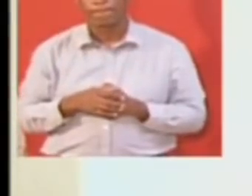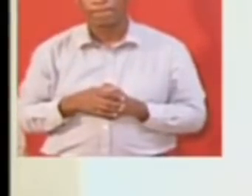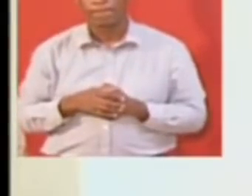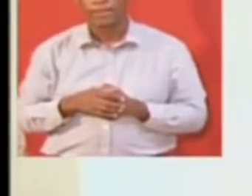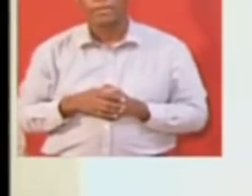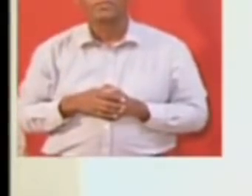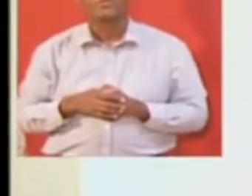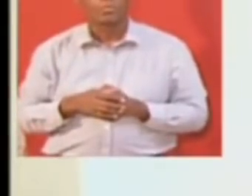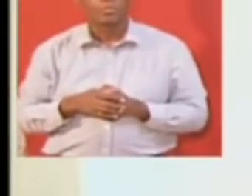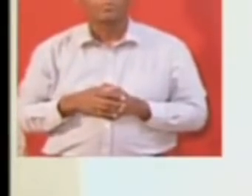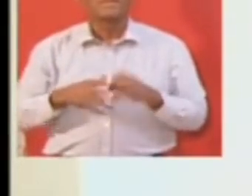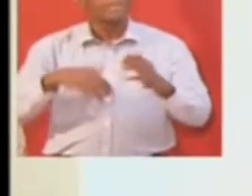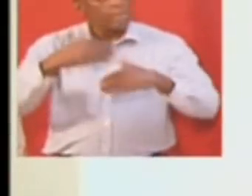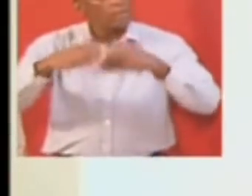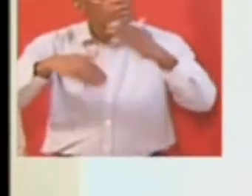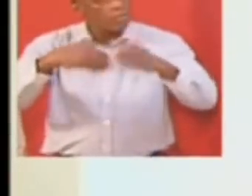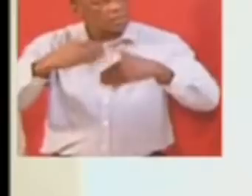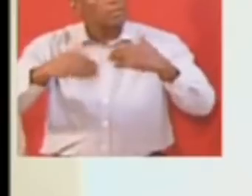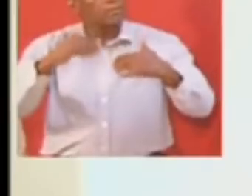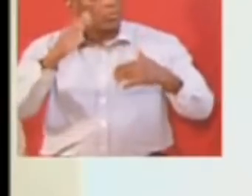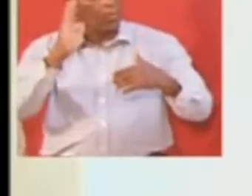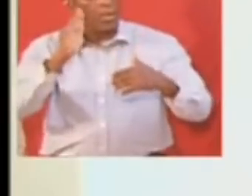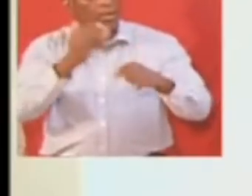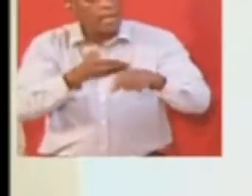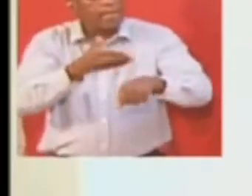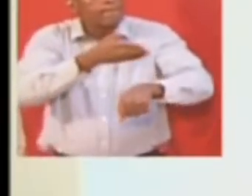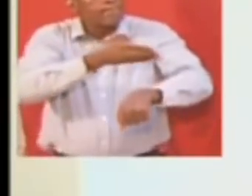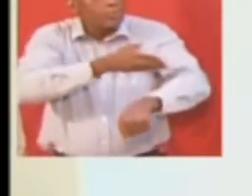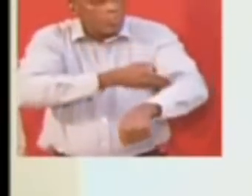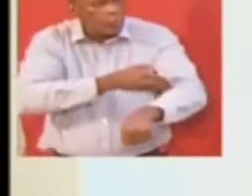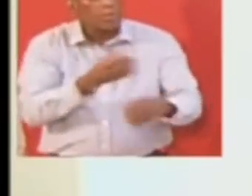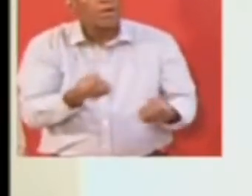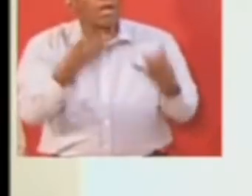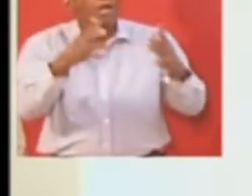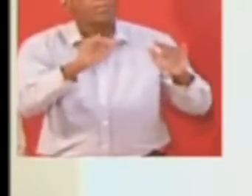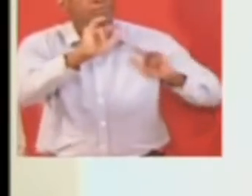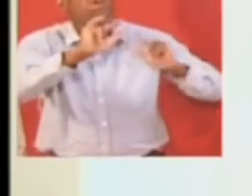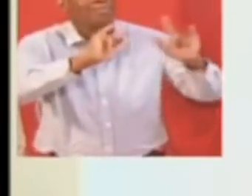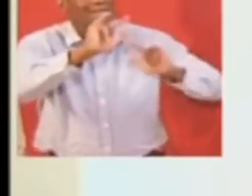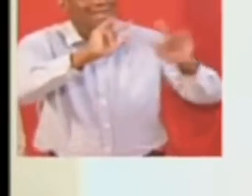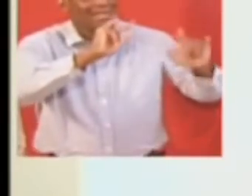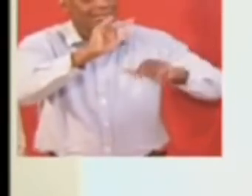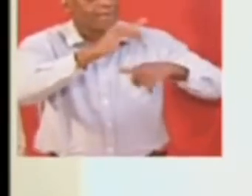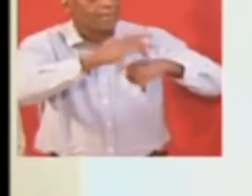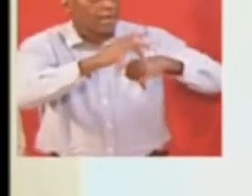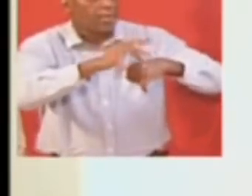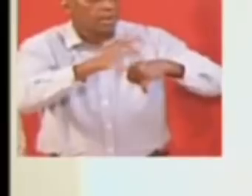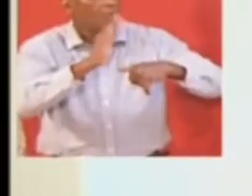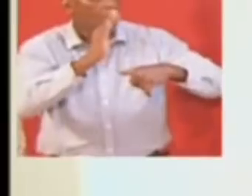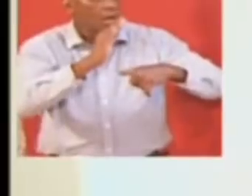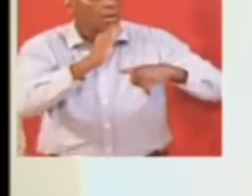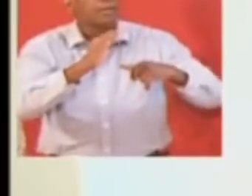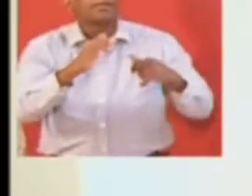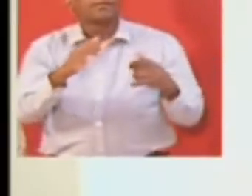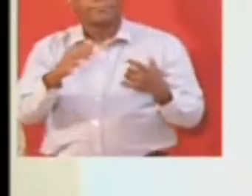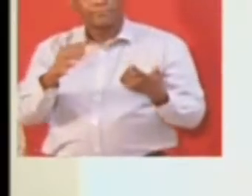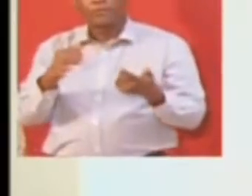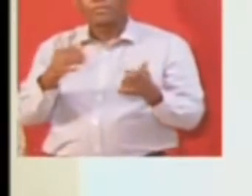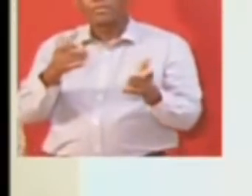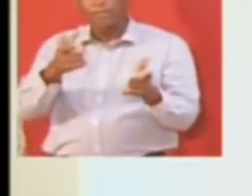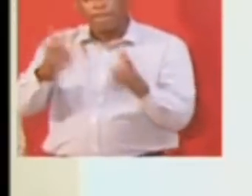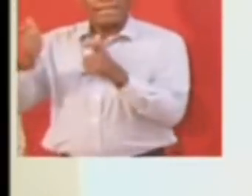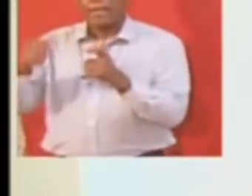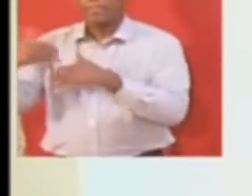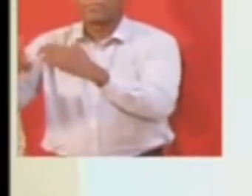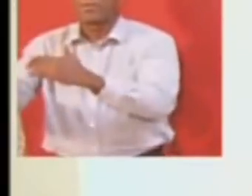on the transportation, we will have those decisions to make. But we've been dealing with a lot of them. Some